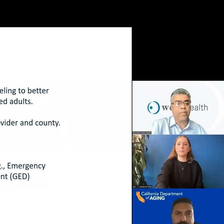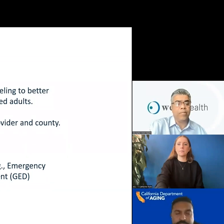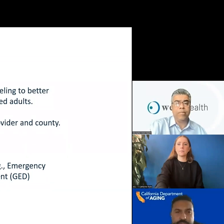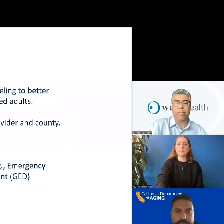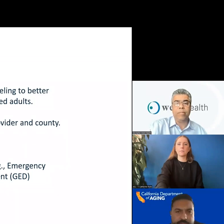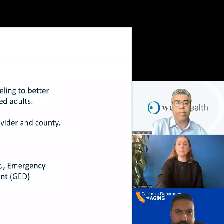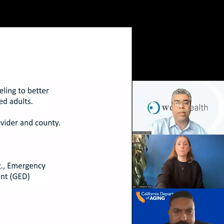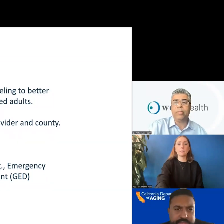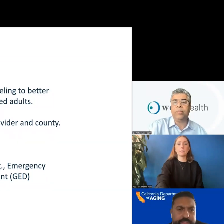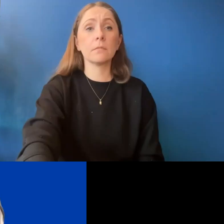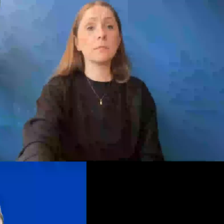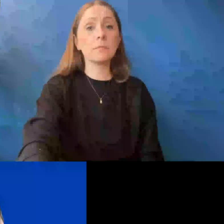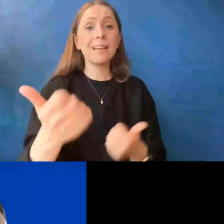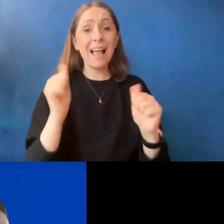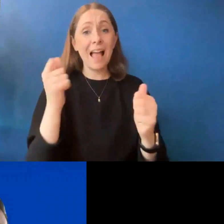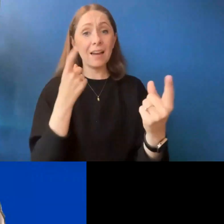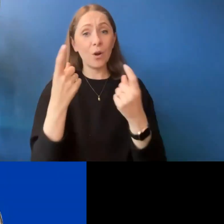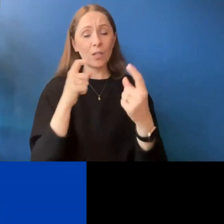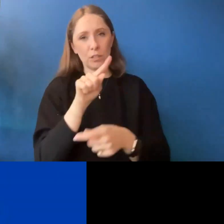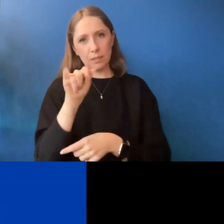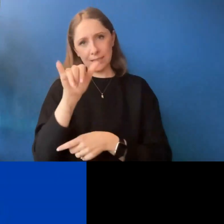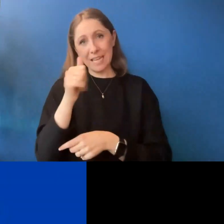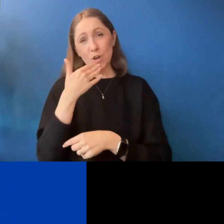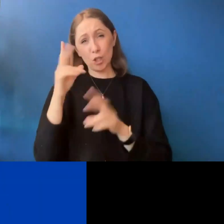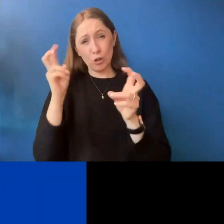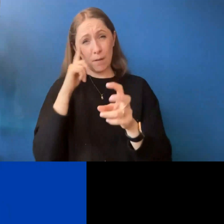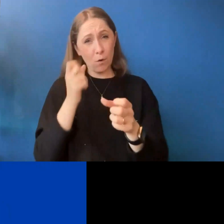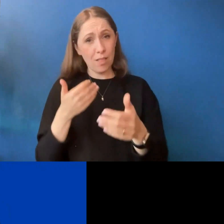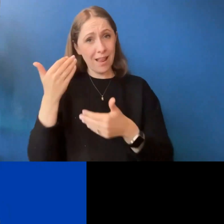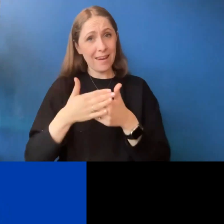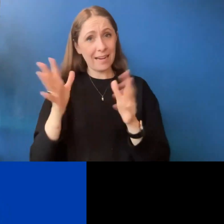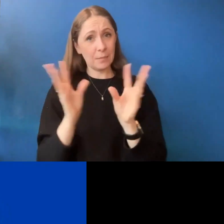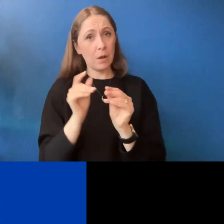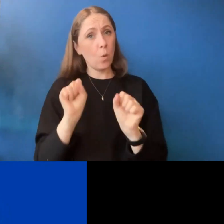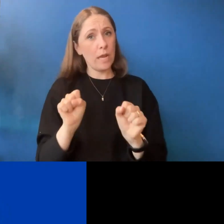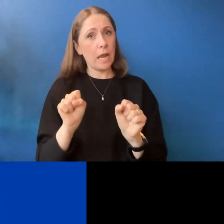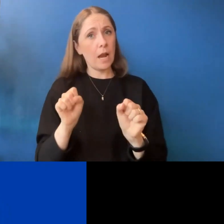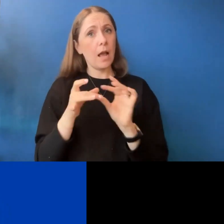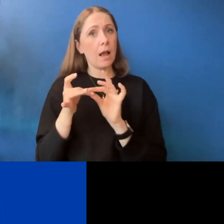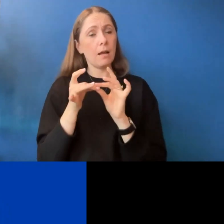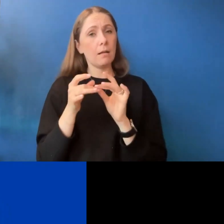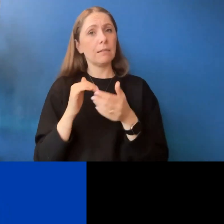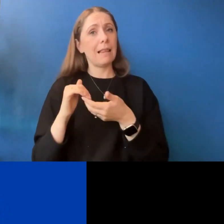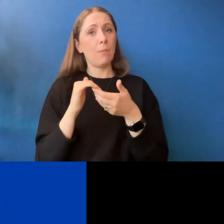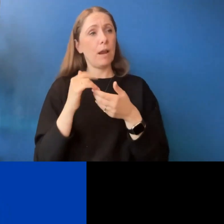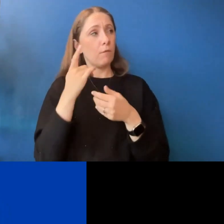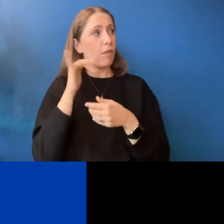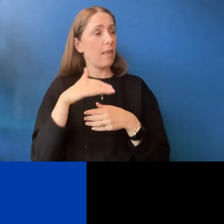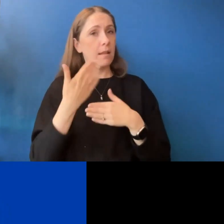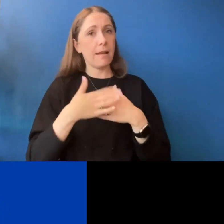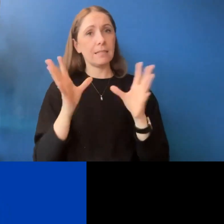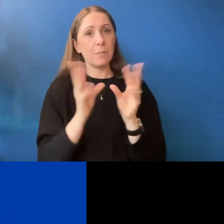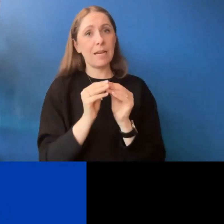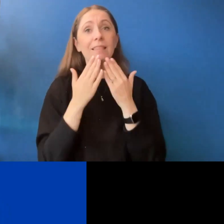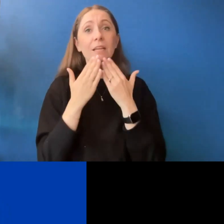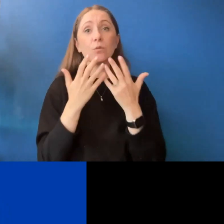So any questions? And I think, Zia, that's a good topic for next meeting to discuss how we can collaborate on those potential research topics. Thank you so